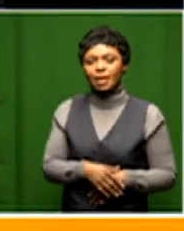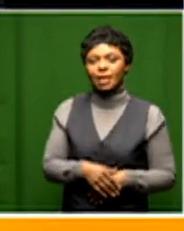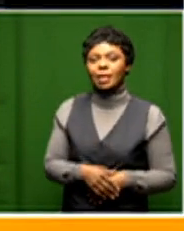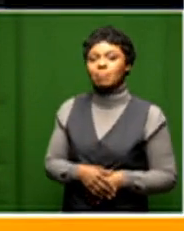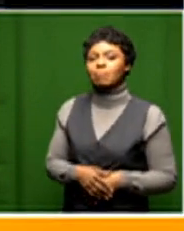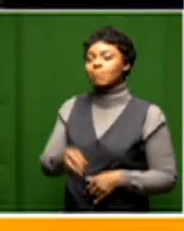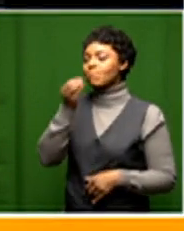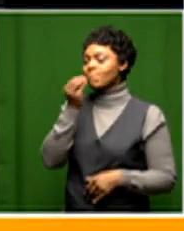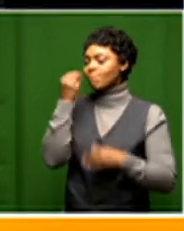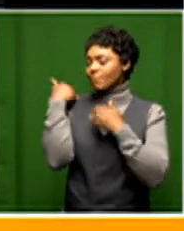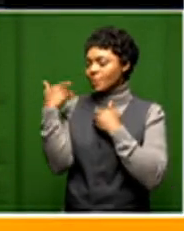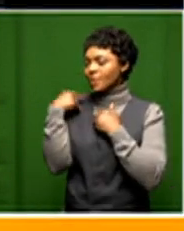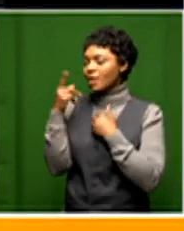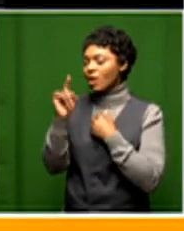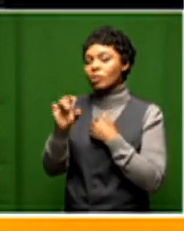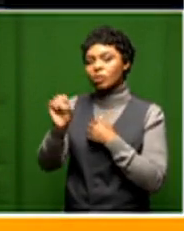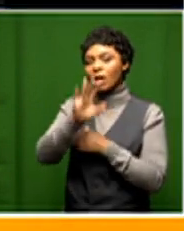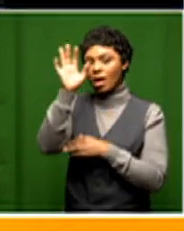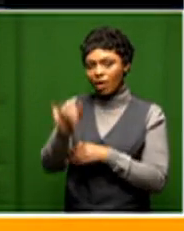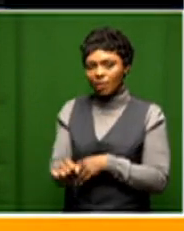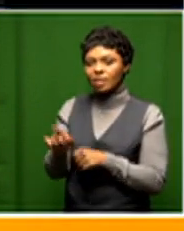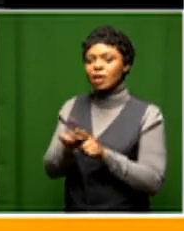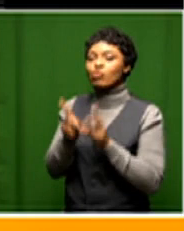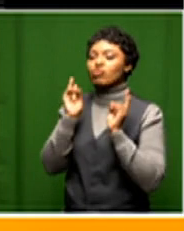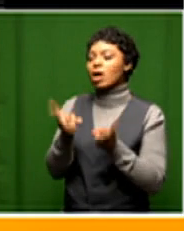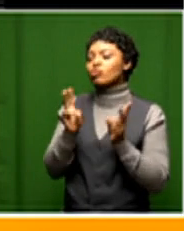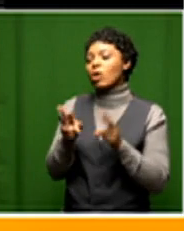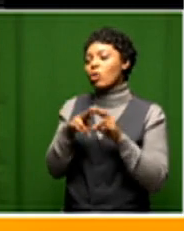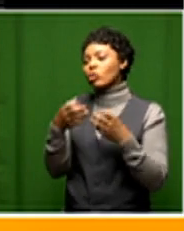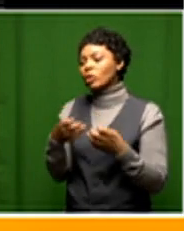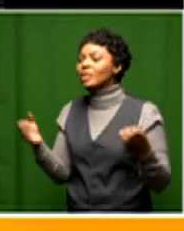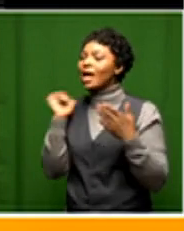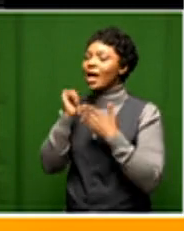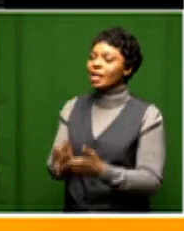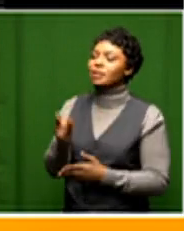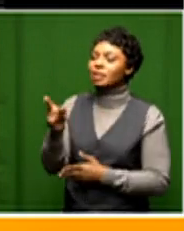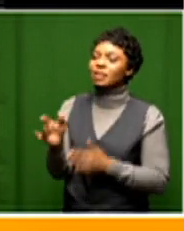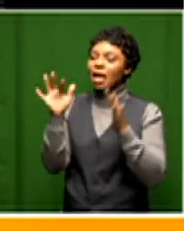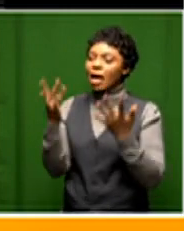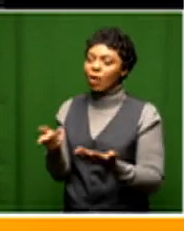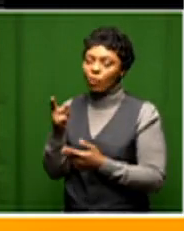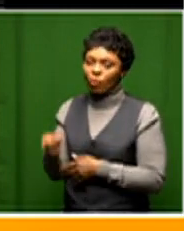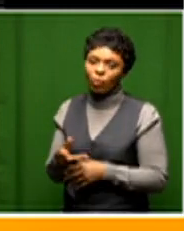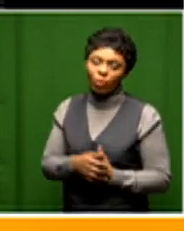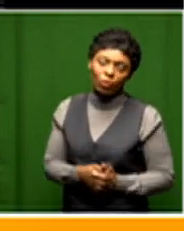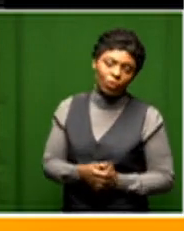South Africa and other natural resources. Yes. How will this assist in those areas?